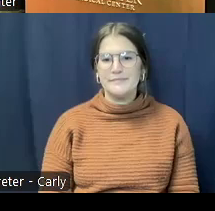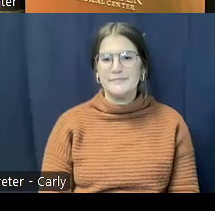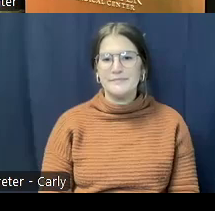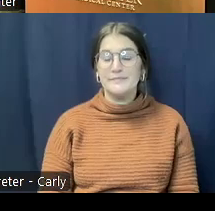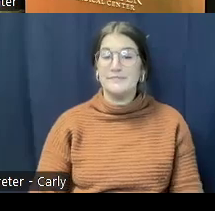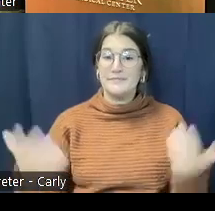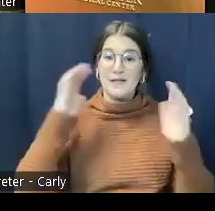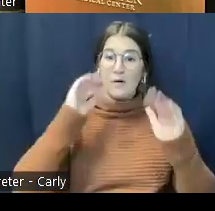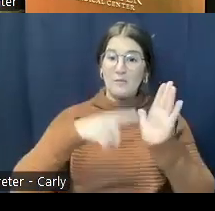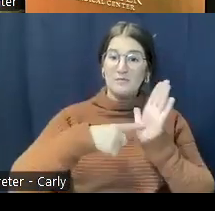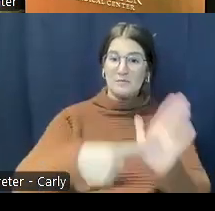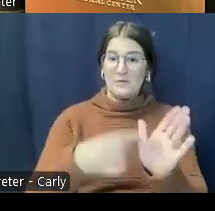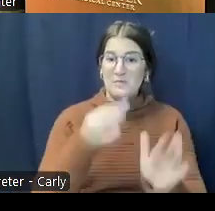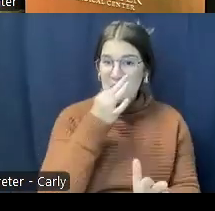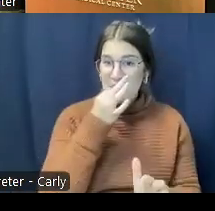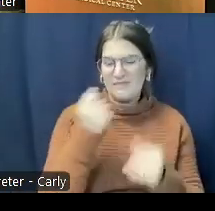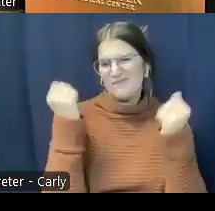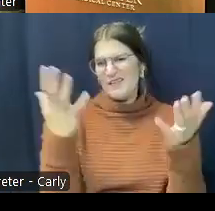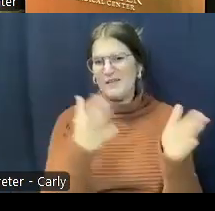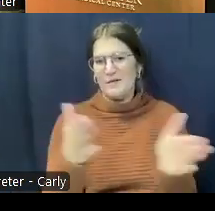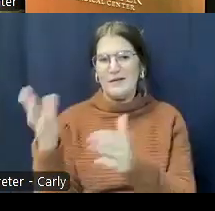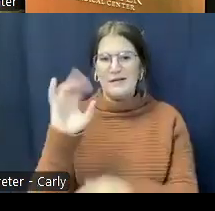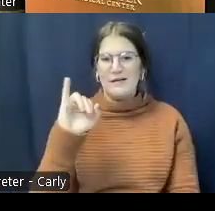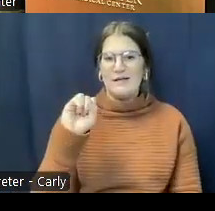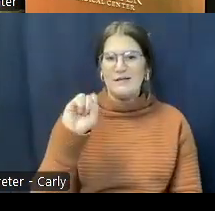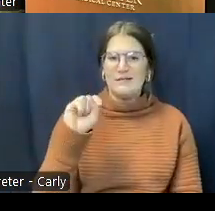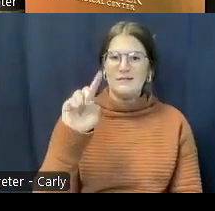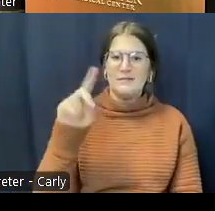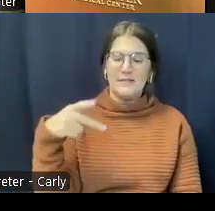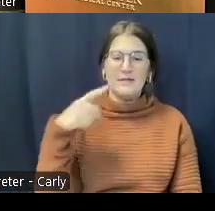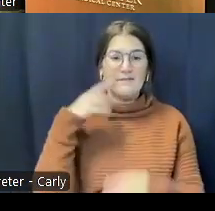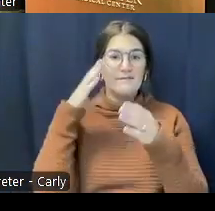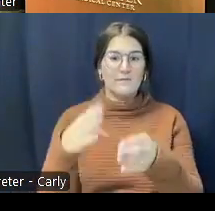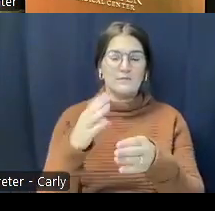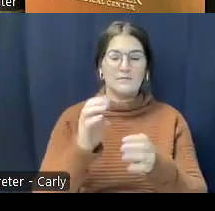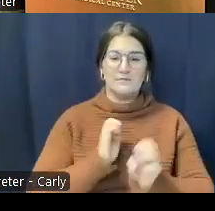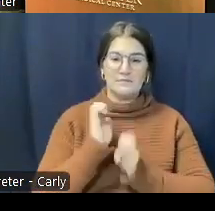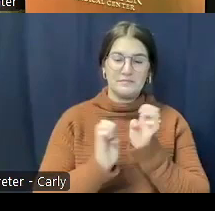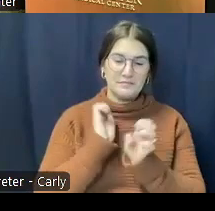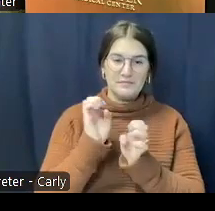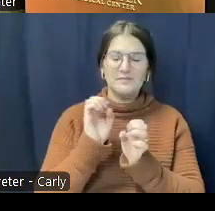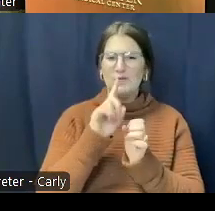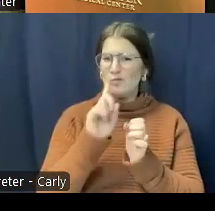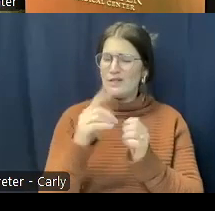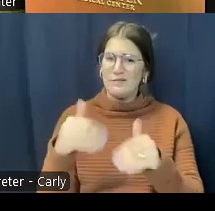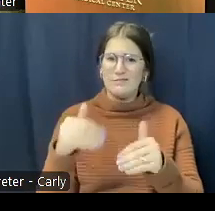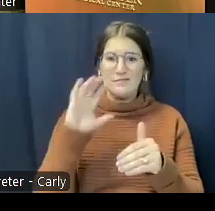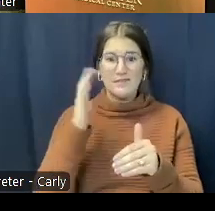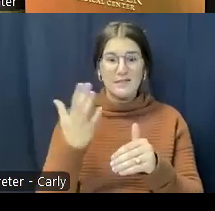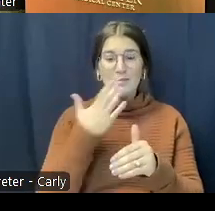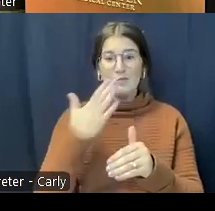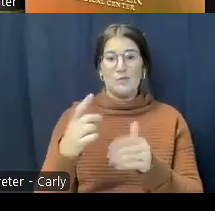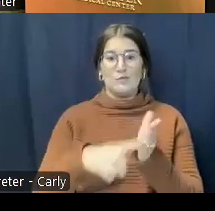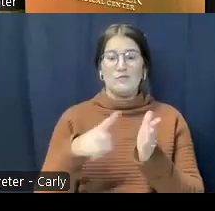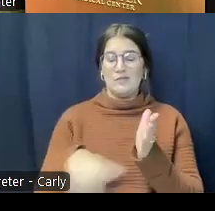As I hope to demonstrate, in many ways, ISTDP and related emotion-focused approaches hold as much promise as, if not